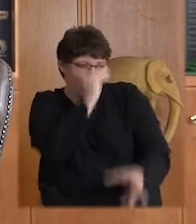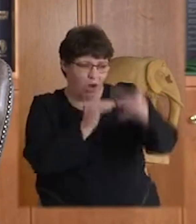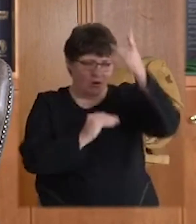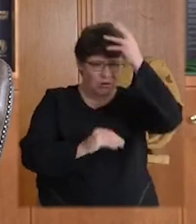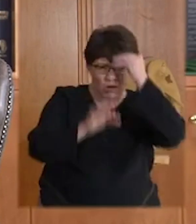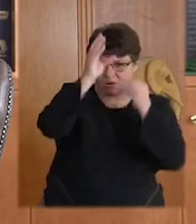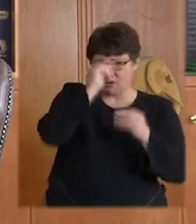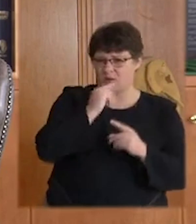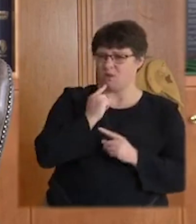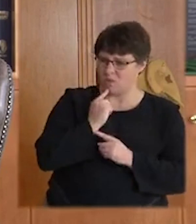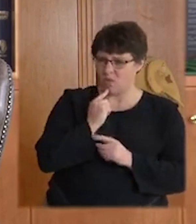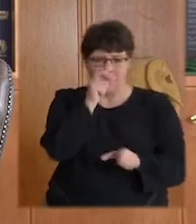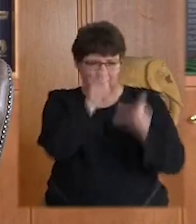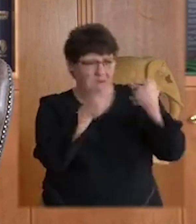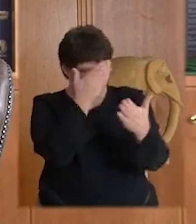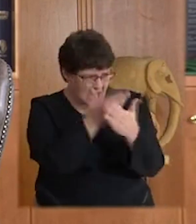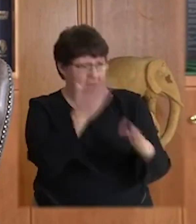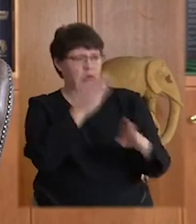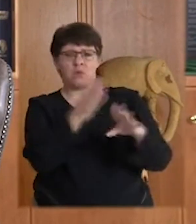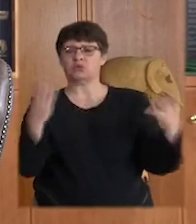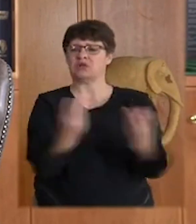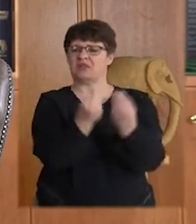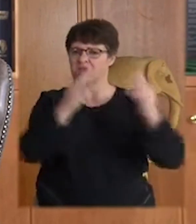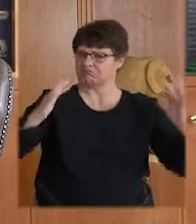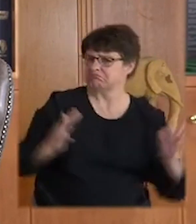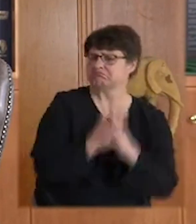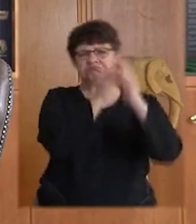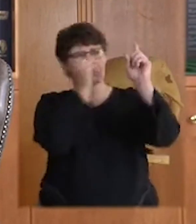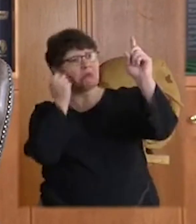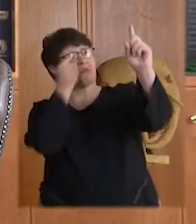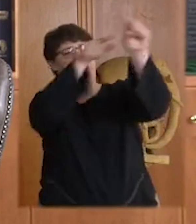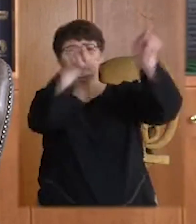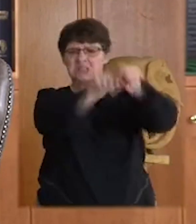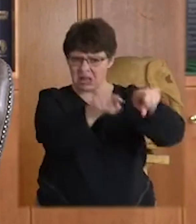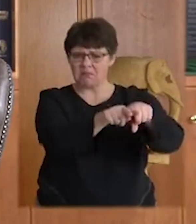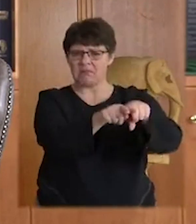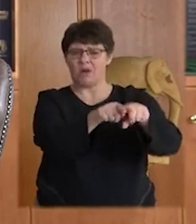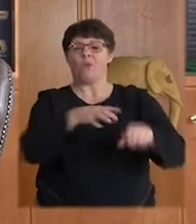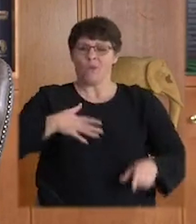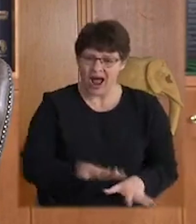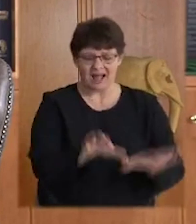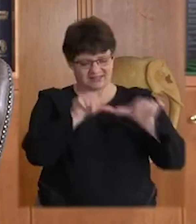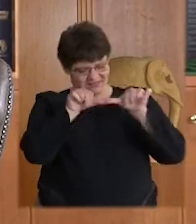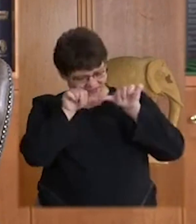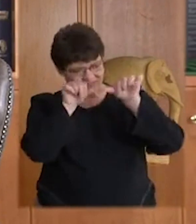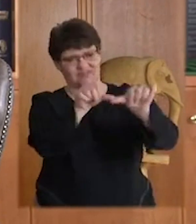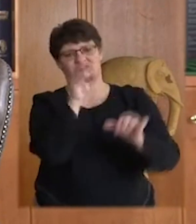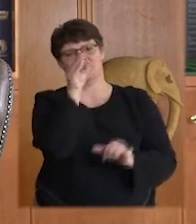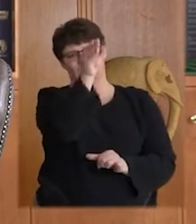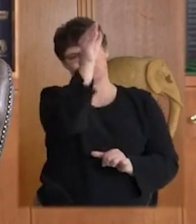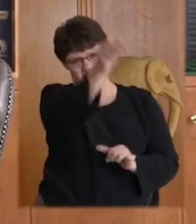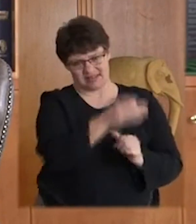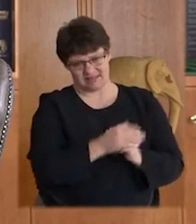of collective action and unity of purpose continue. Let